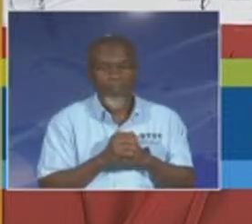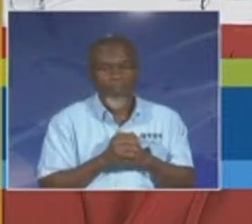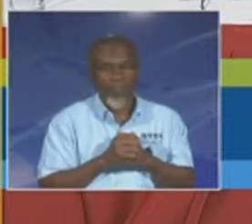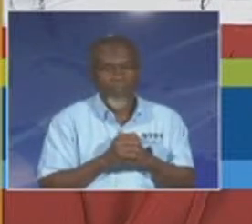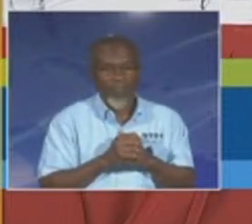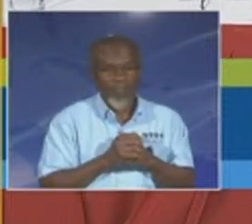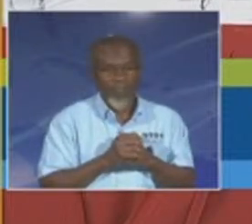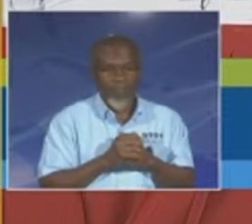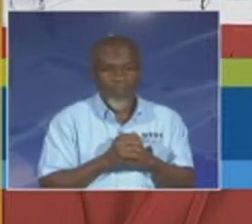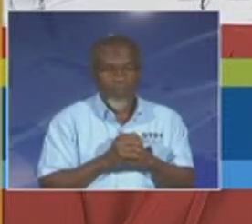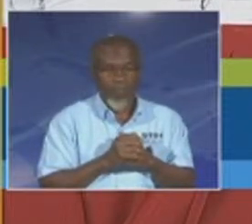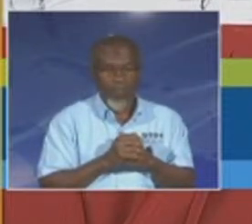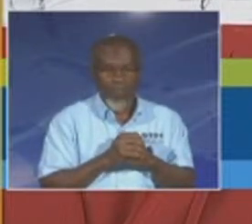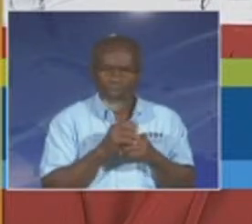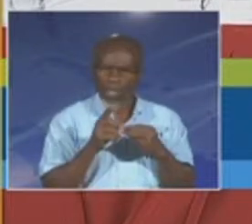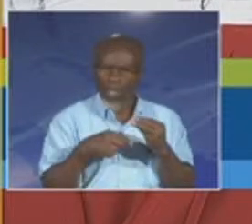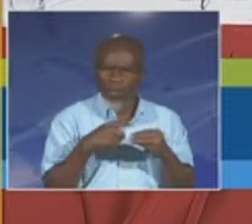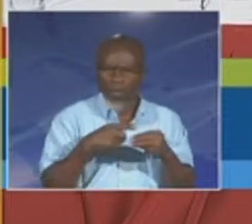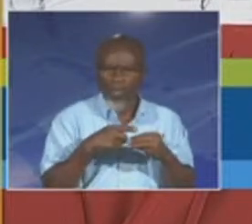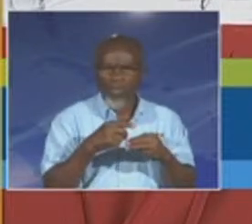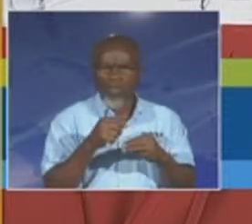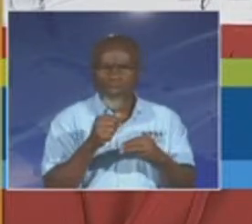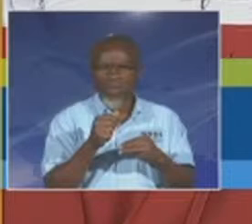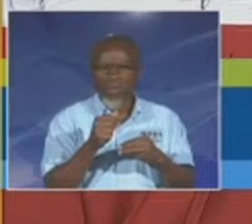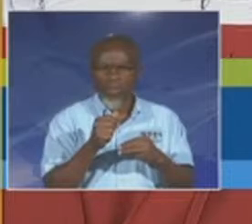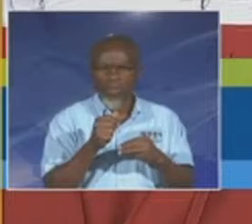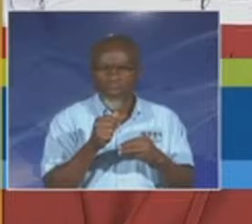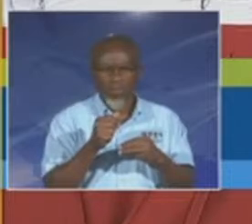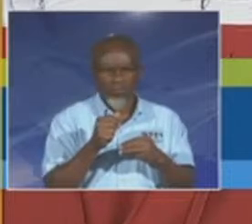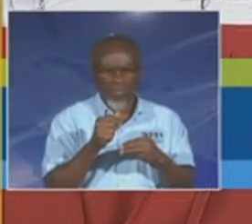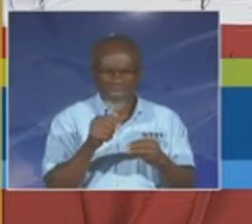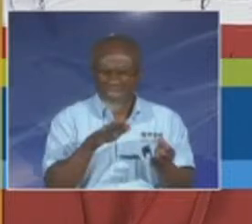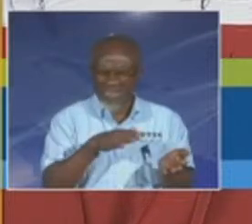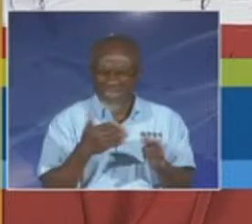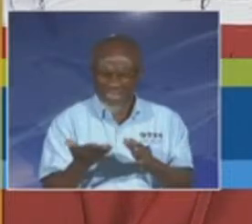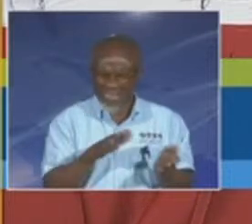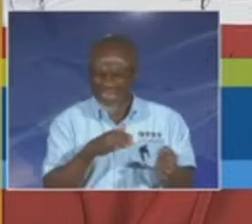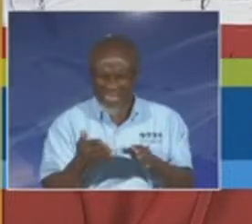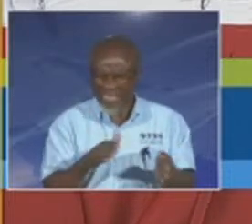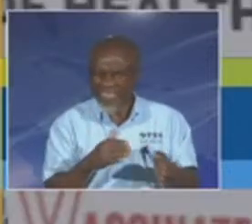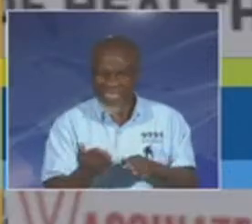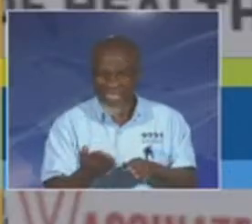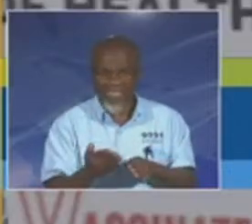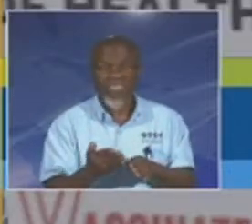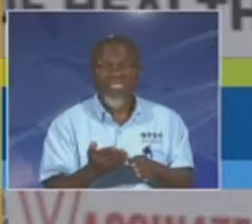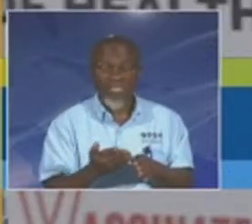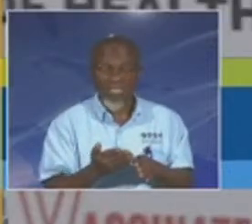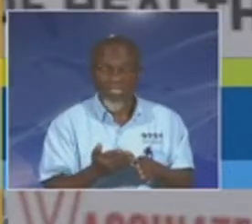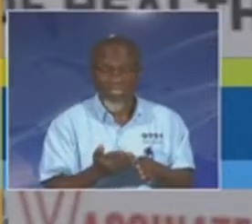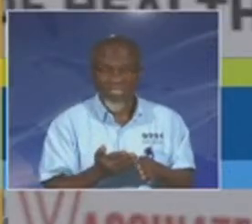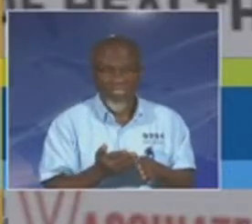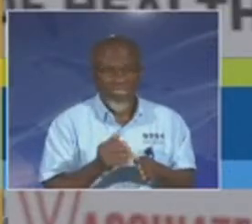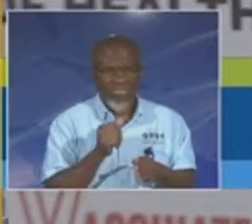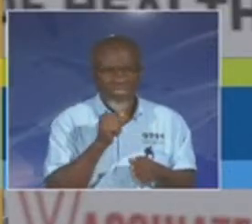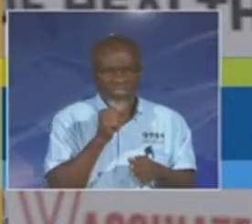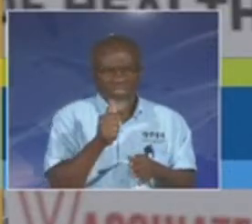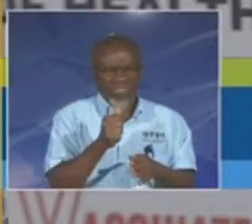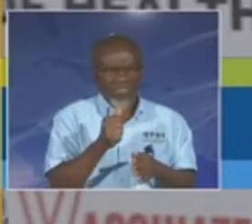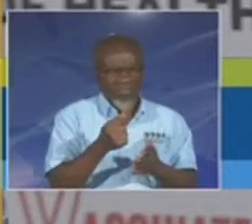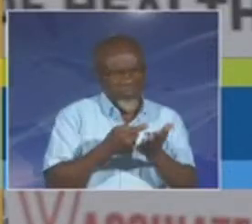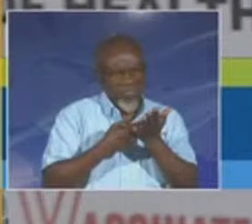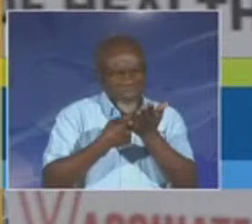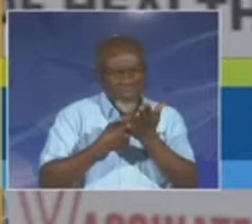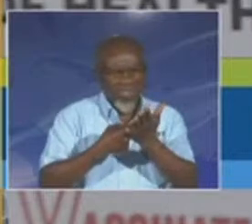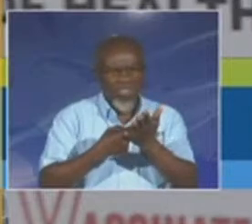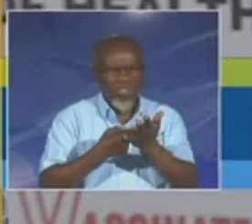Okay, and with respect to the question on excess deaths, definitely no information is being withheld. It hasn't been a topic of specific conversation in